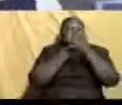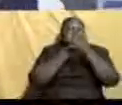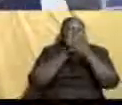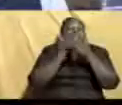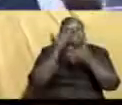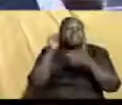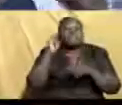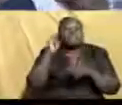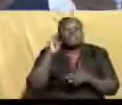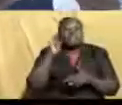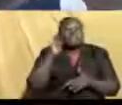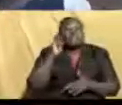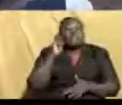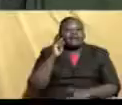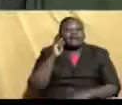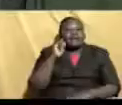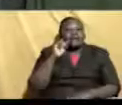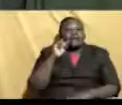Yes. And